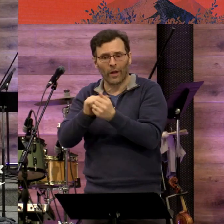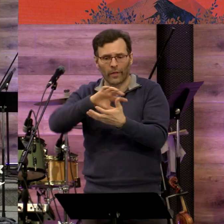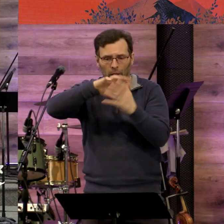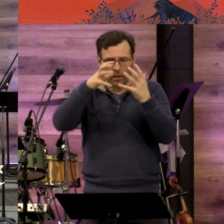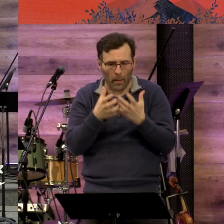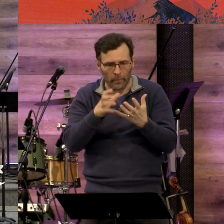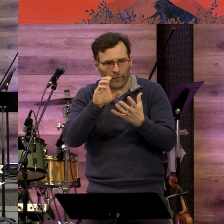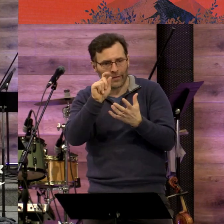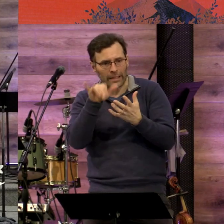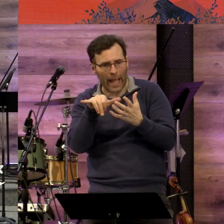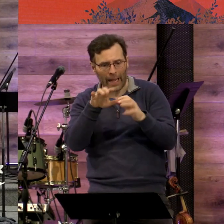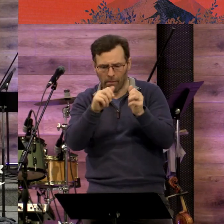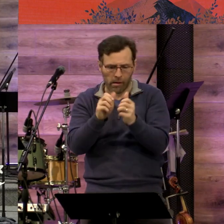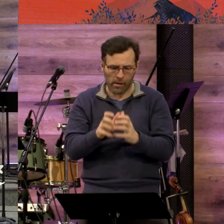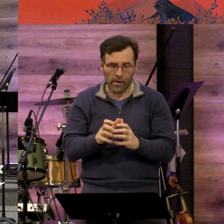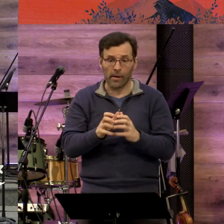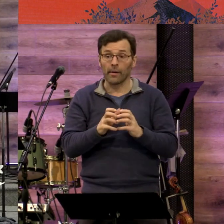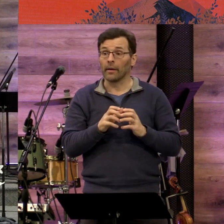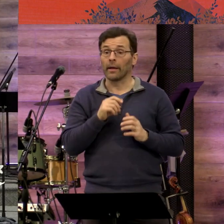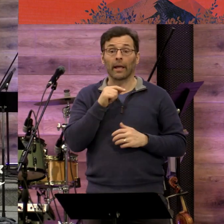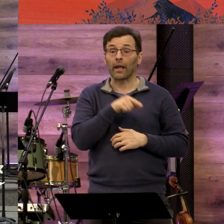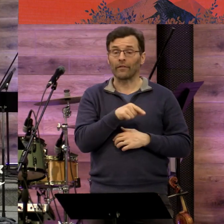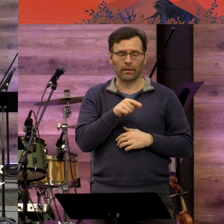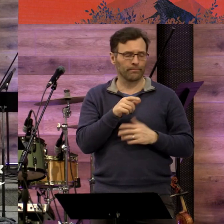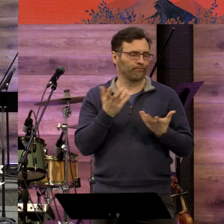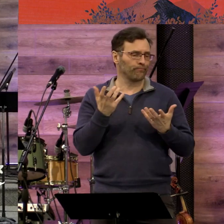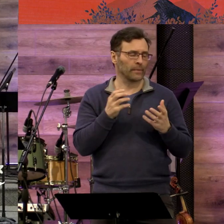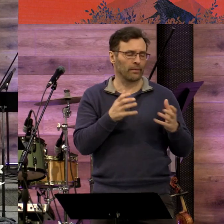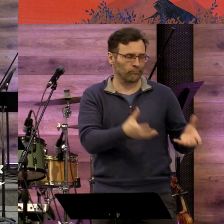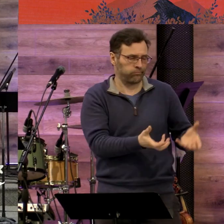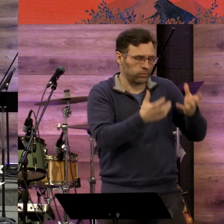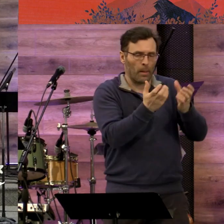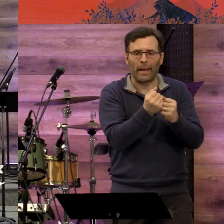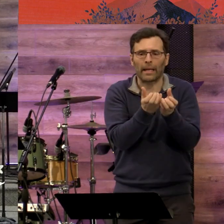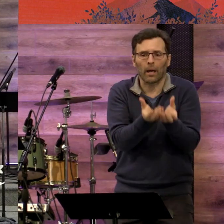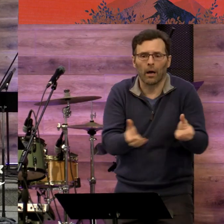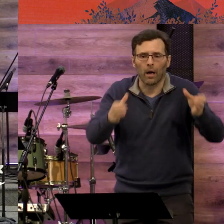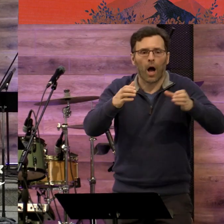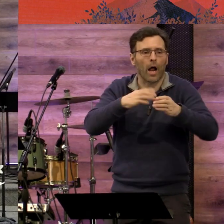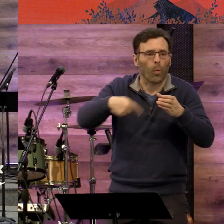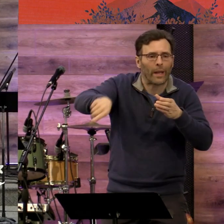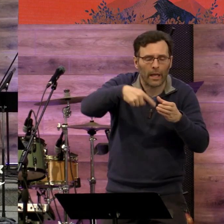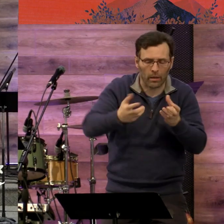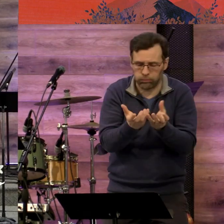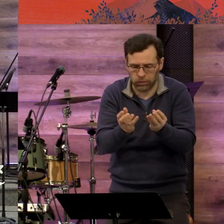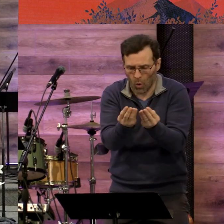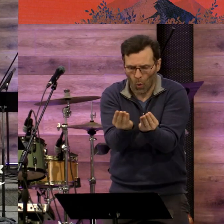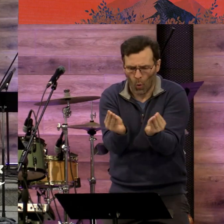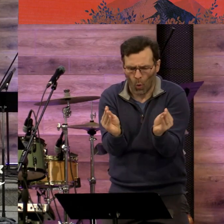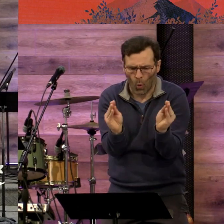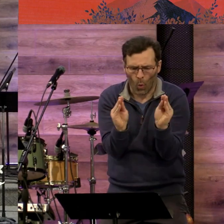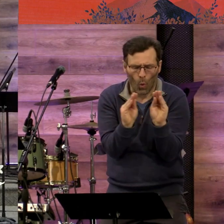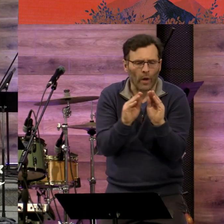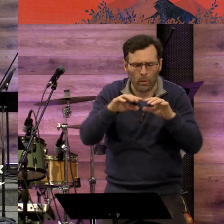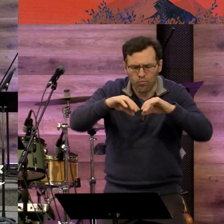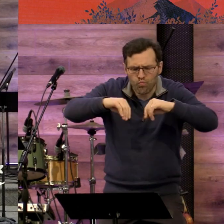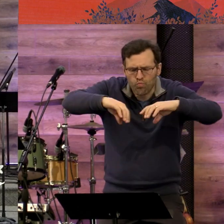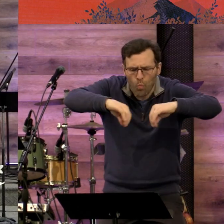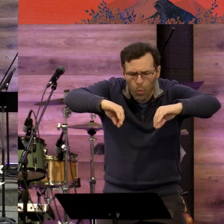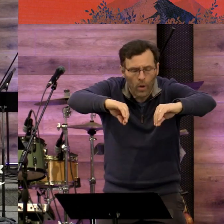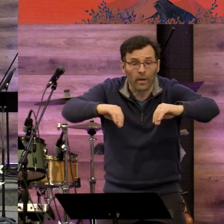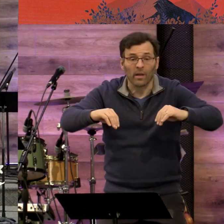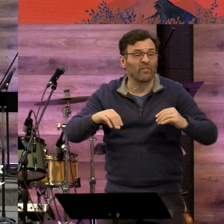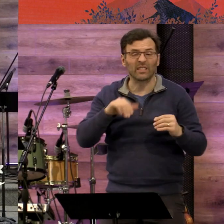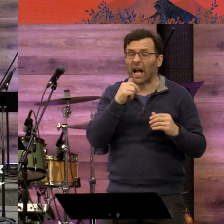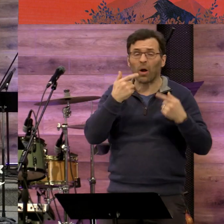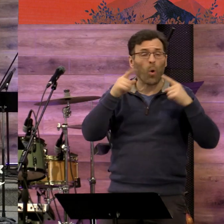clay. See, if he's making a clay or a ceramic pot on a wheel, he can do whatever he wants. And if it's not going